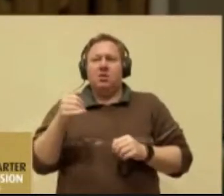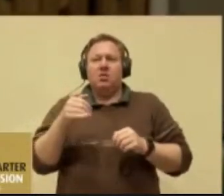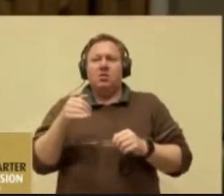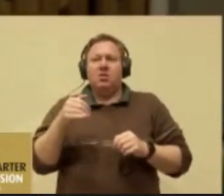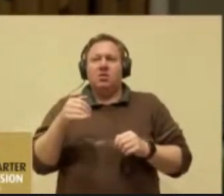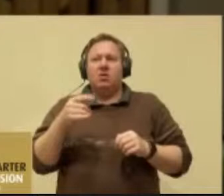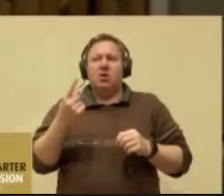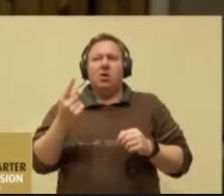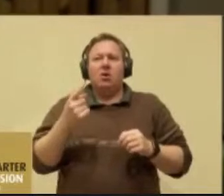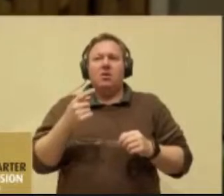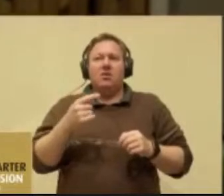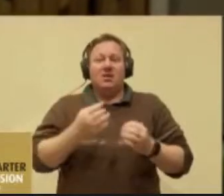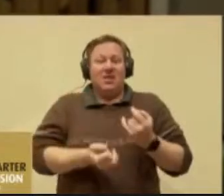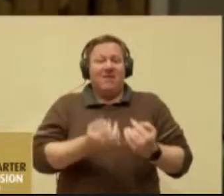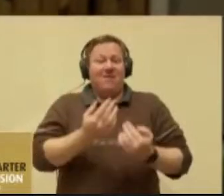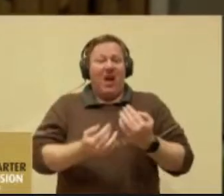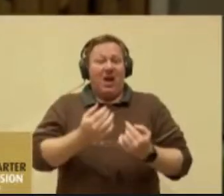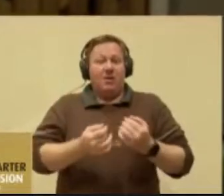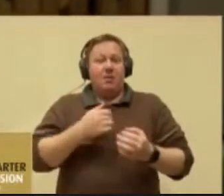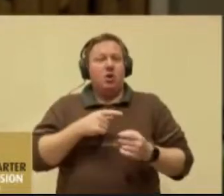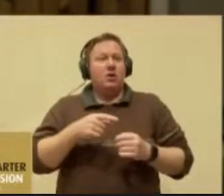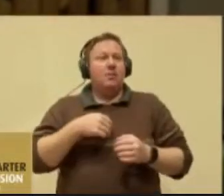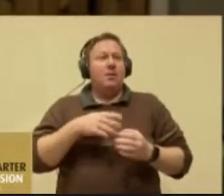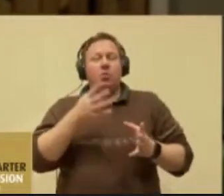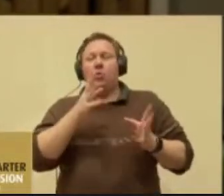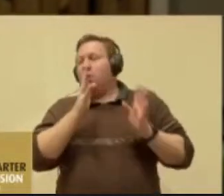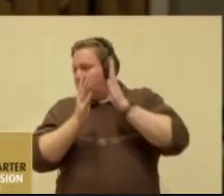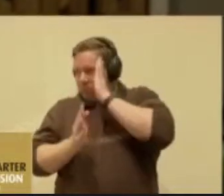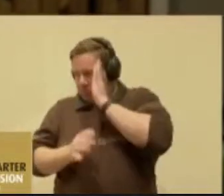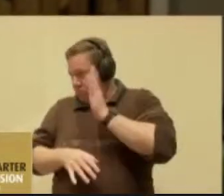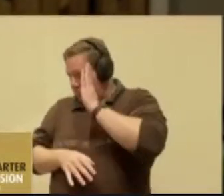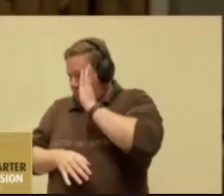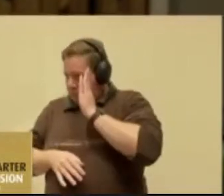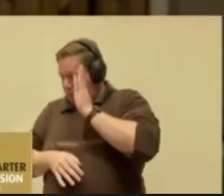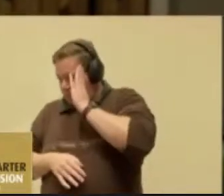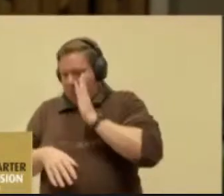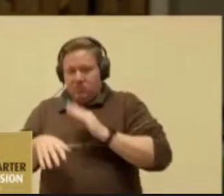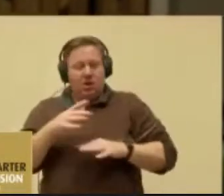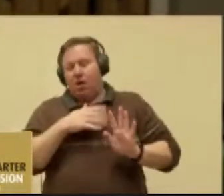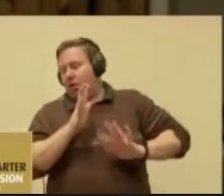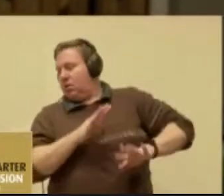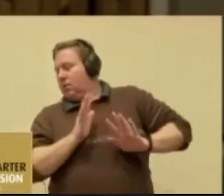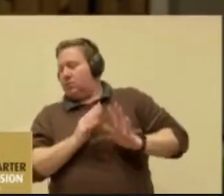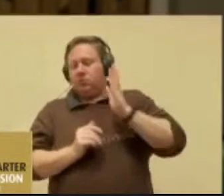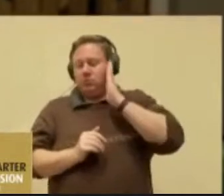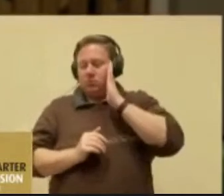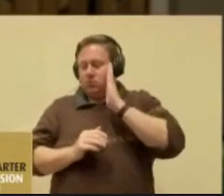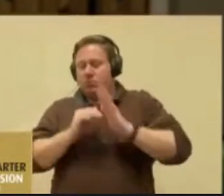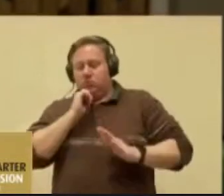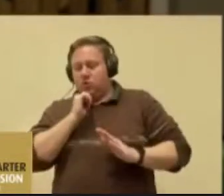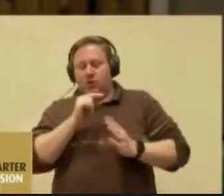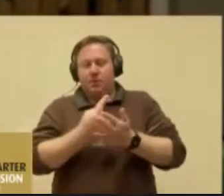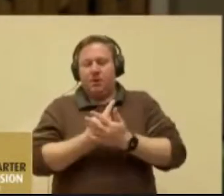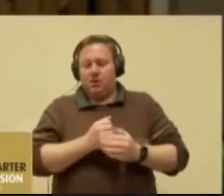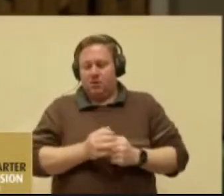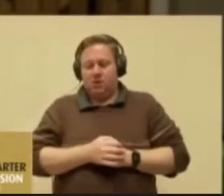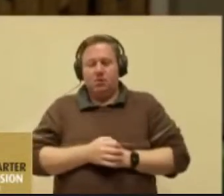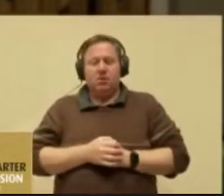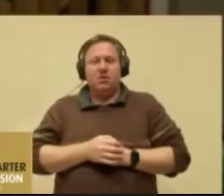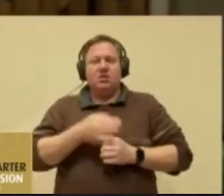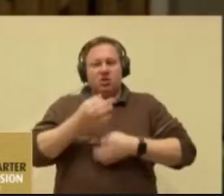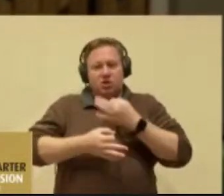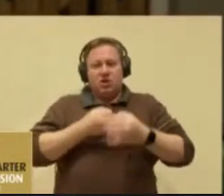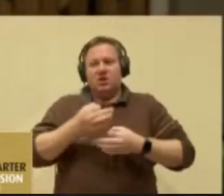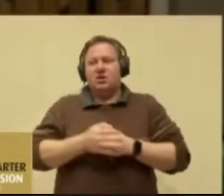smoke when the fire is busy painting so i suggest that why don't